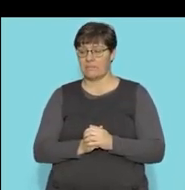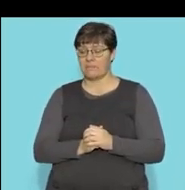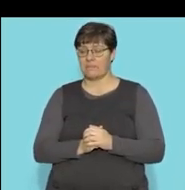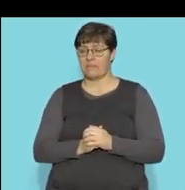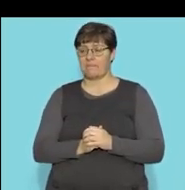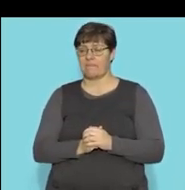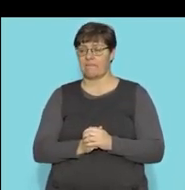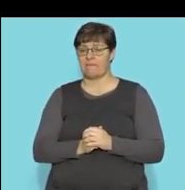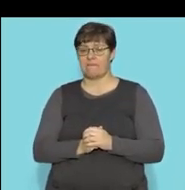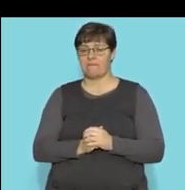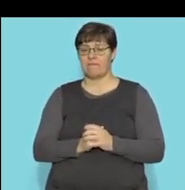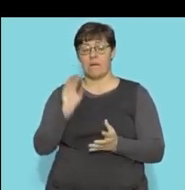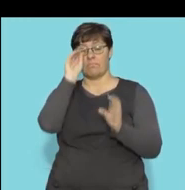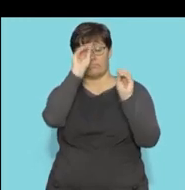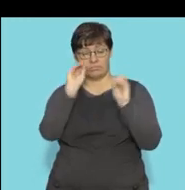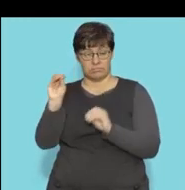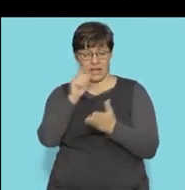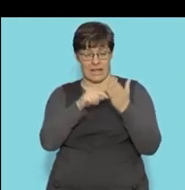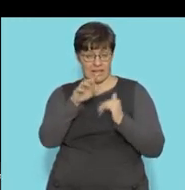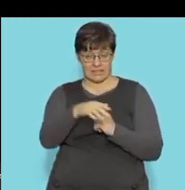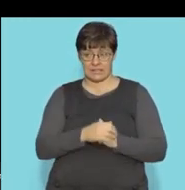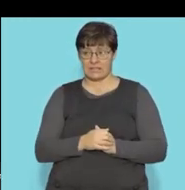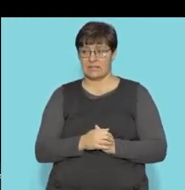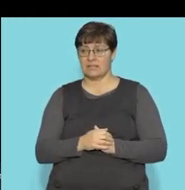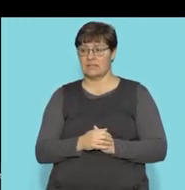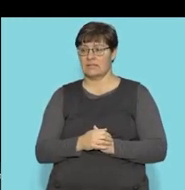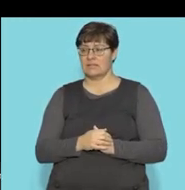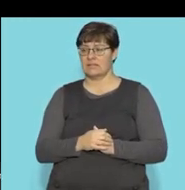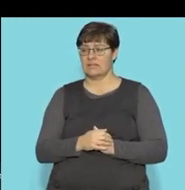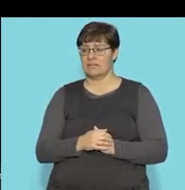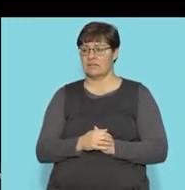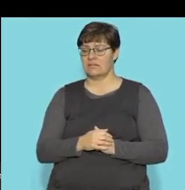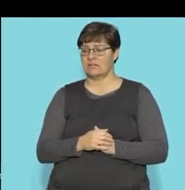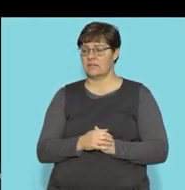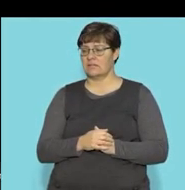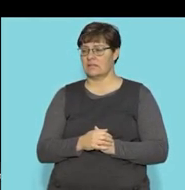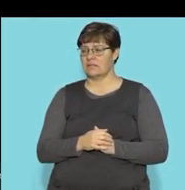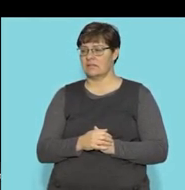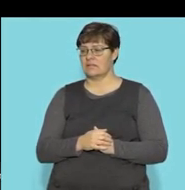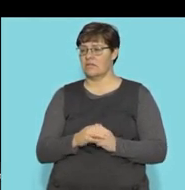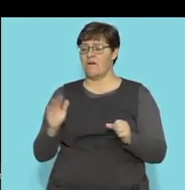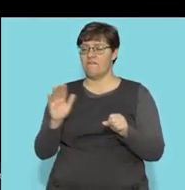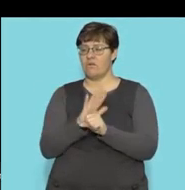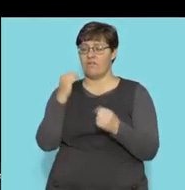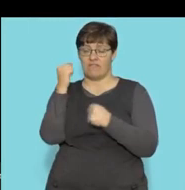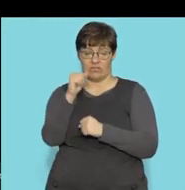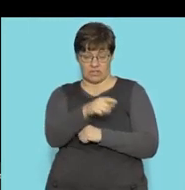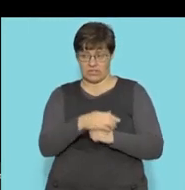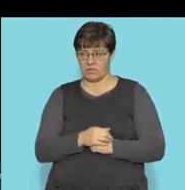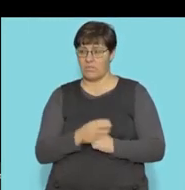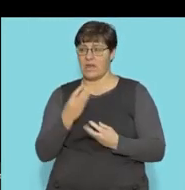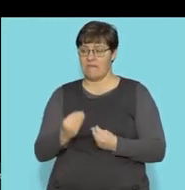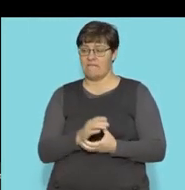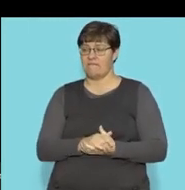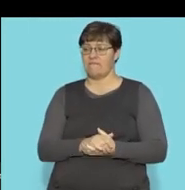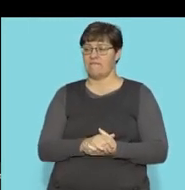dimensions of the walls. Then if I put this all in my calculator, it's going to give me the surface area of the entire factory.